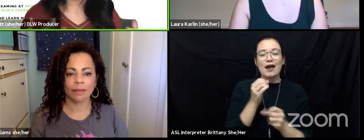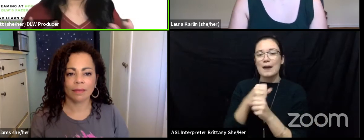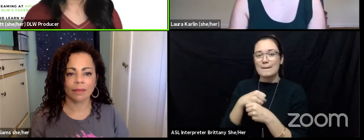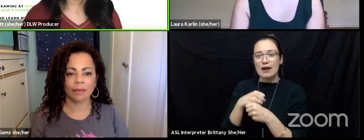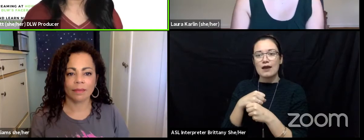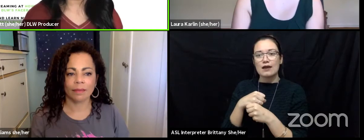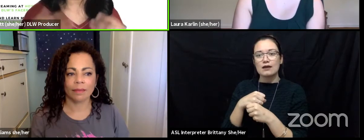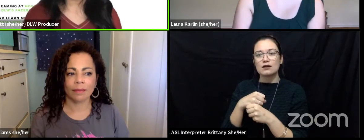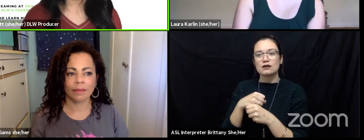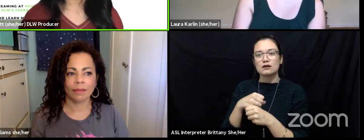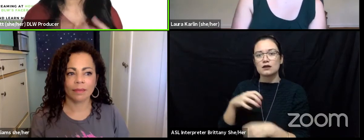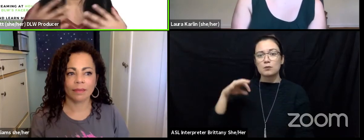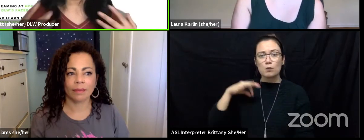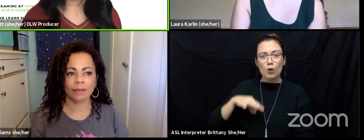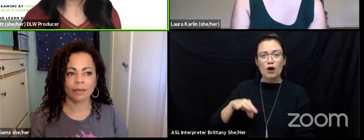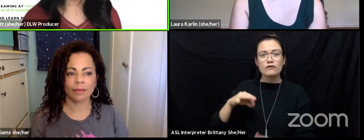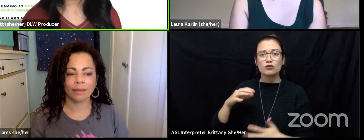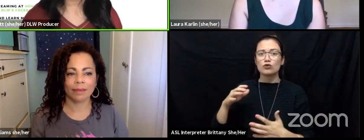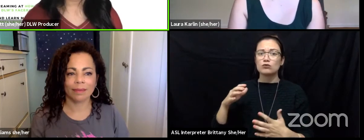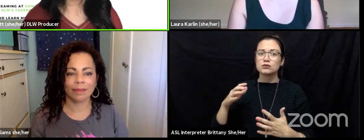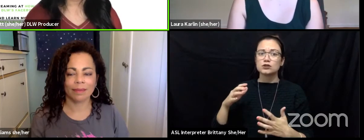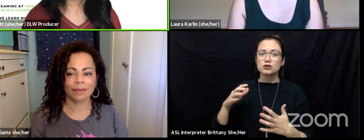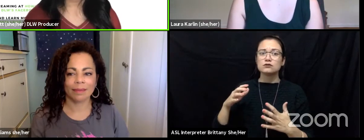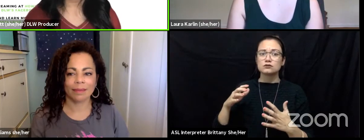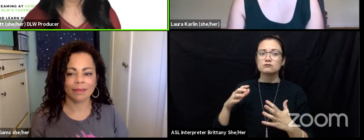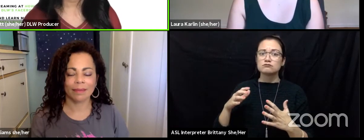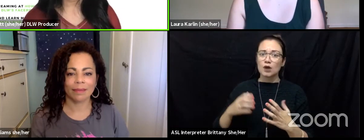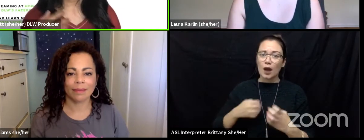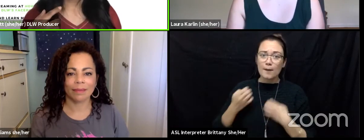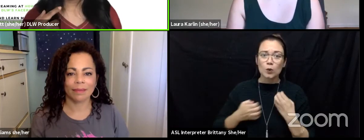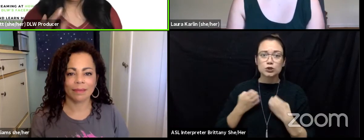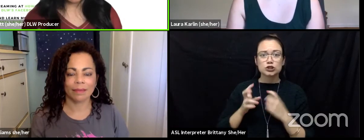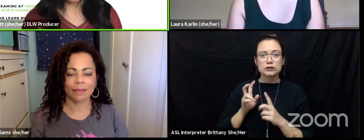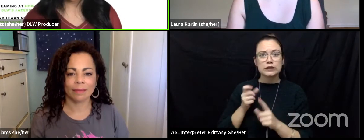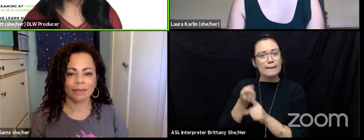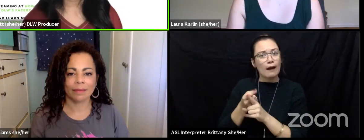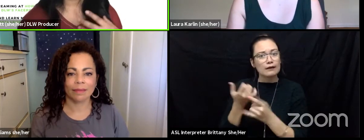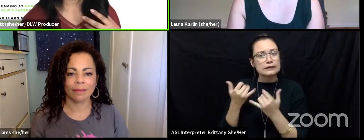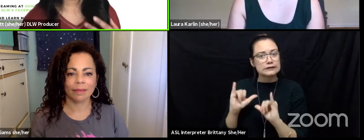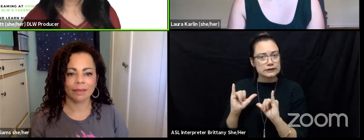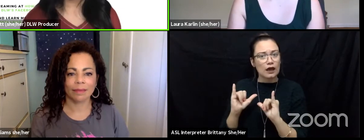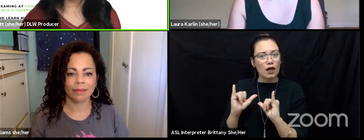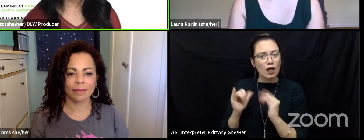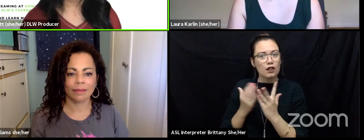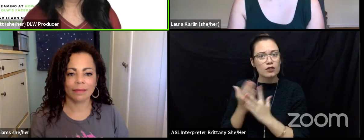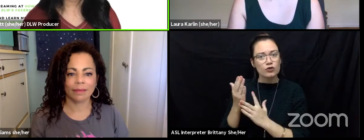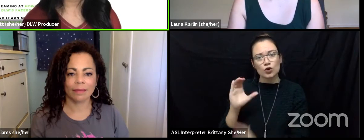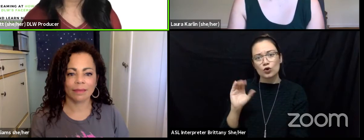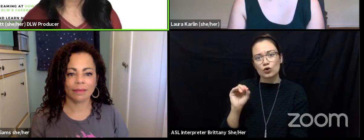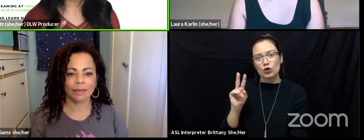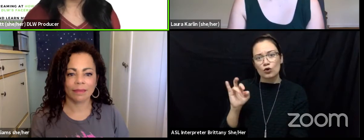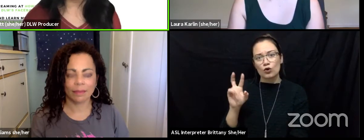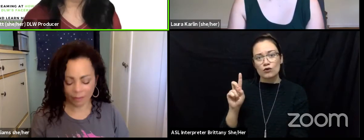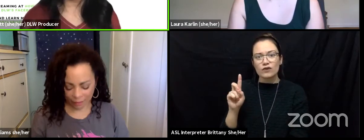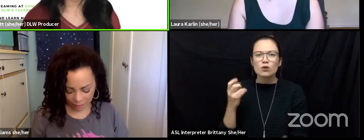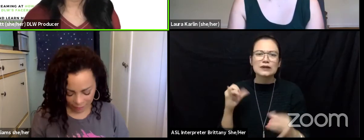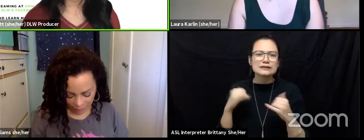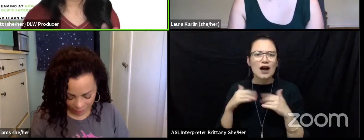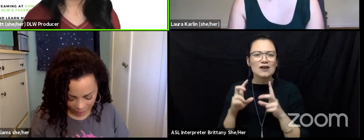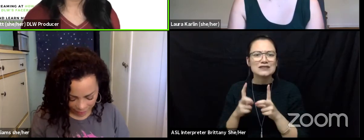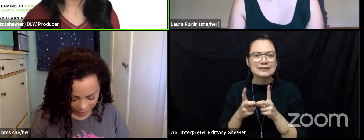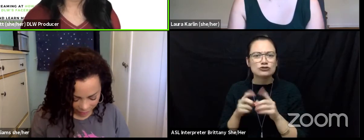profitable emotionally and societally during the pandemic, considering that we have digital access, but not everybody